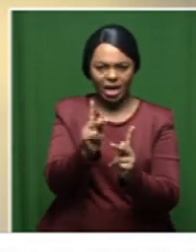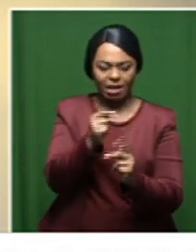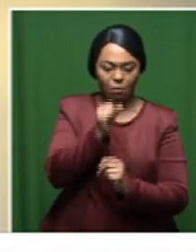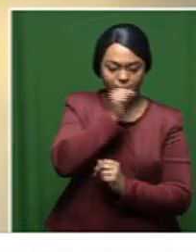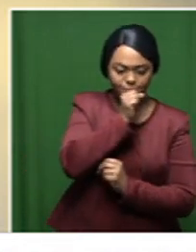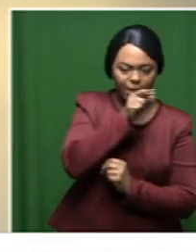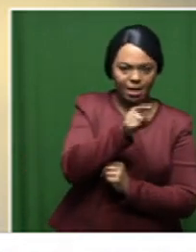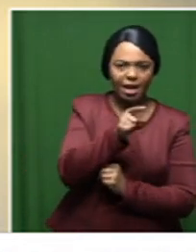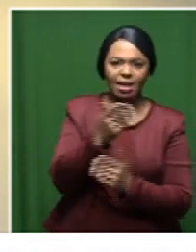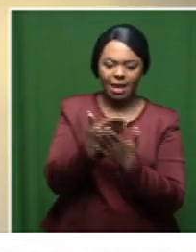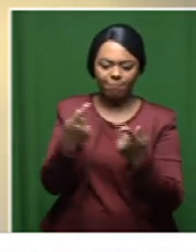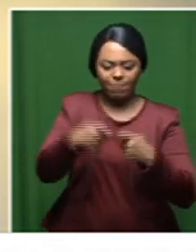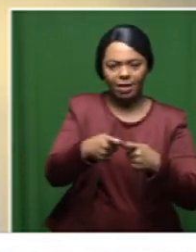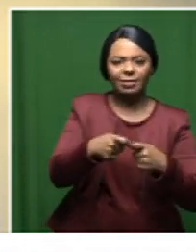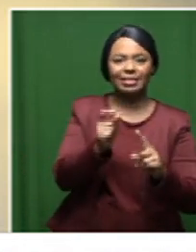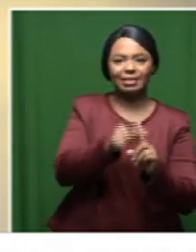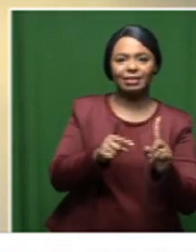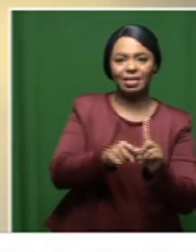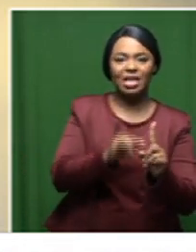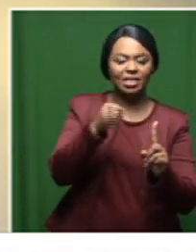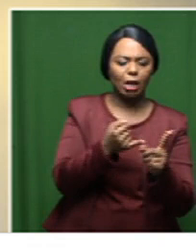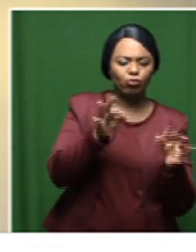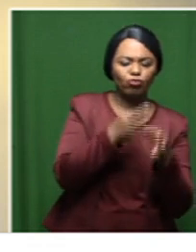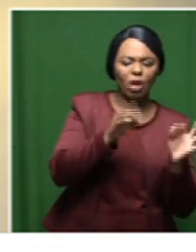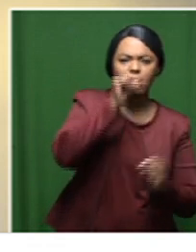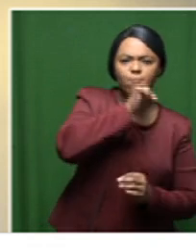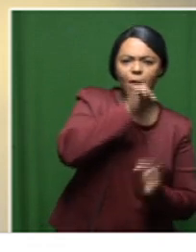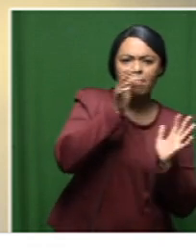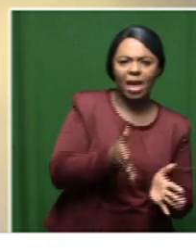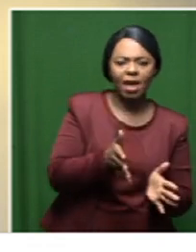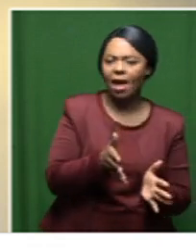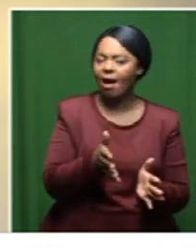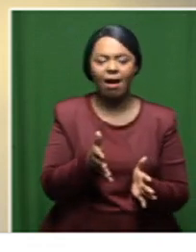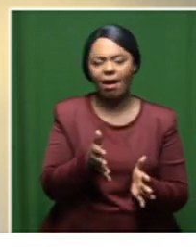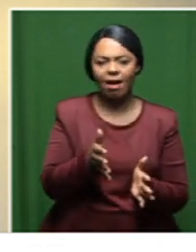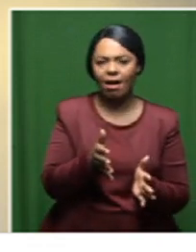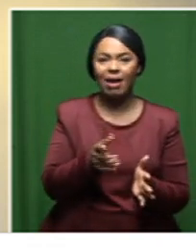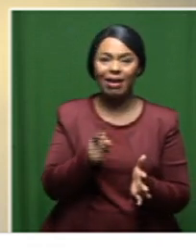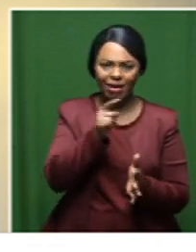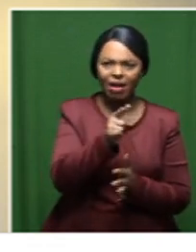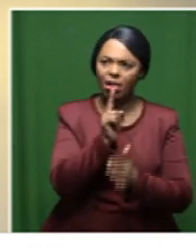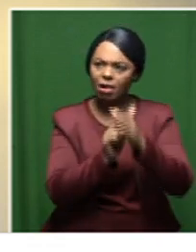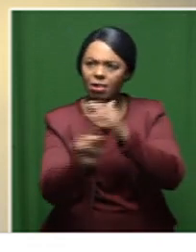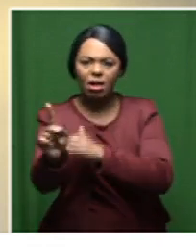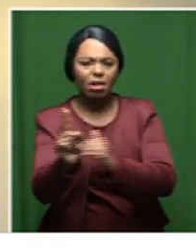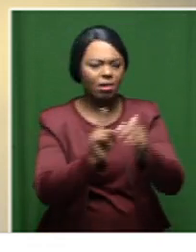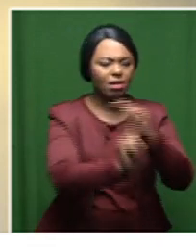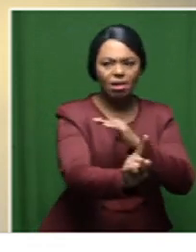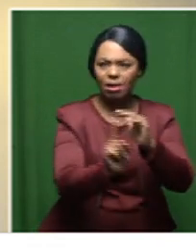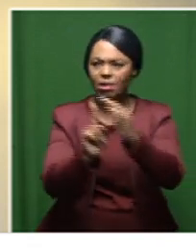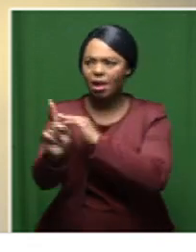that creators are not only making music, they're also looking at going out there and applying